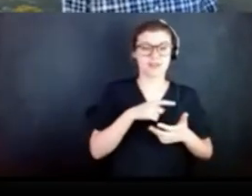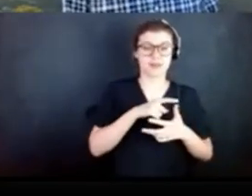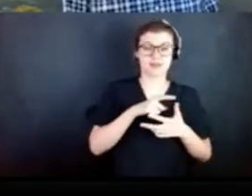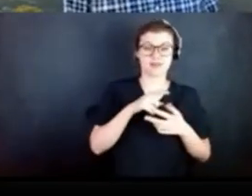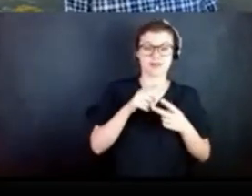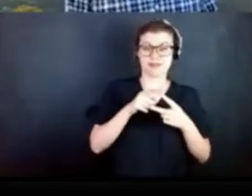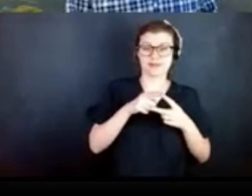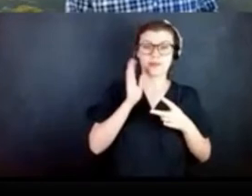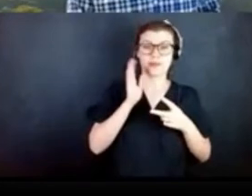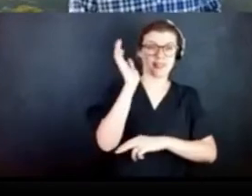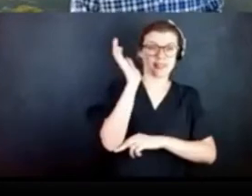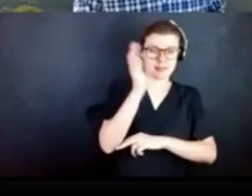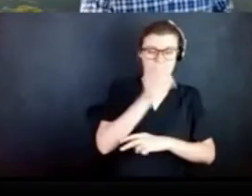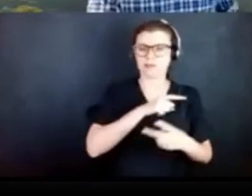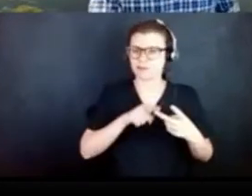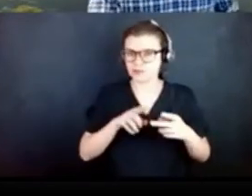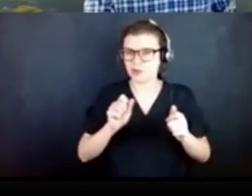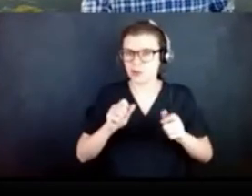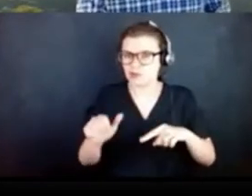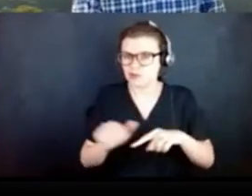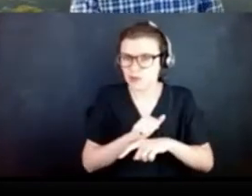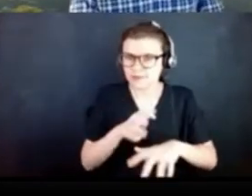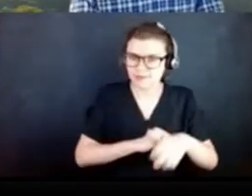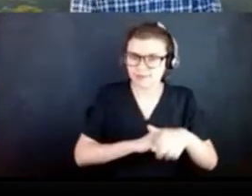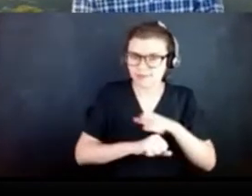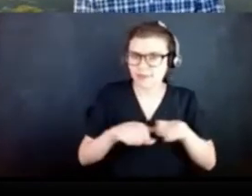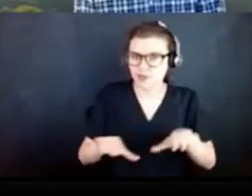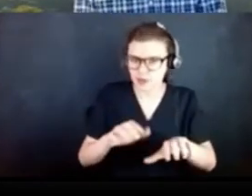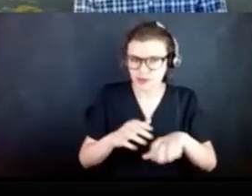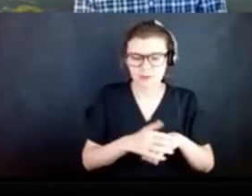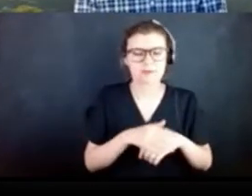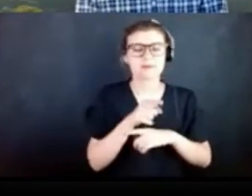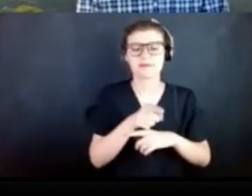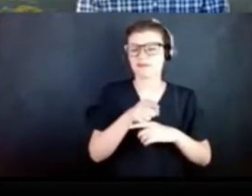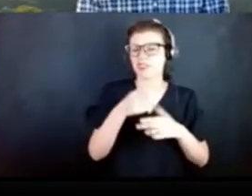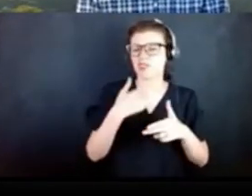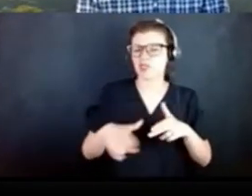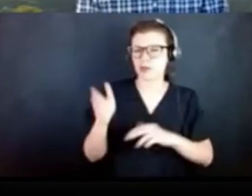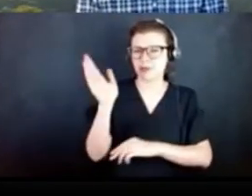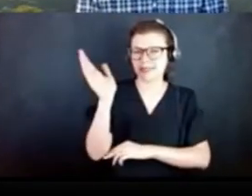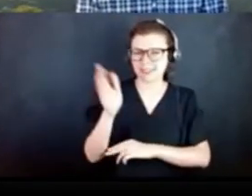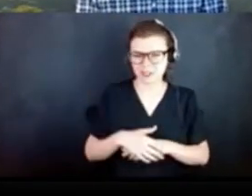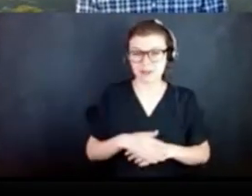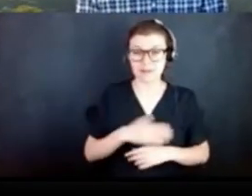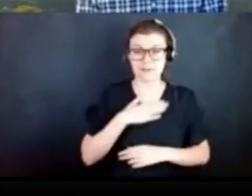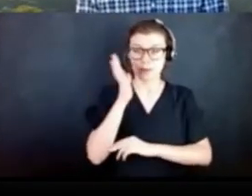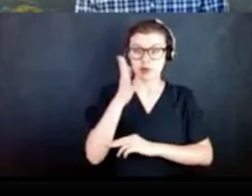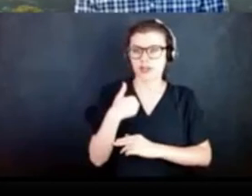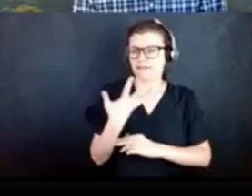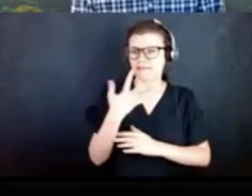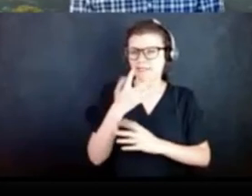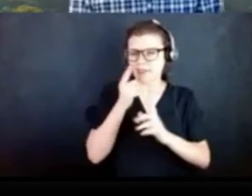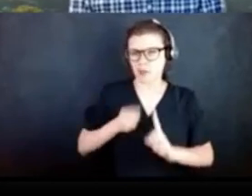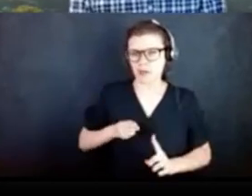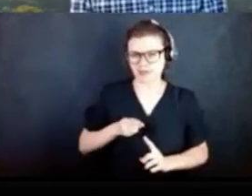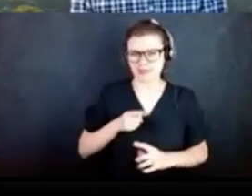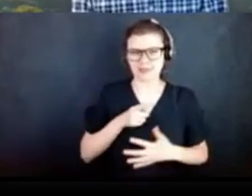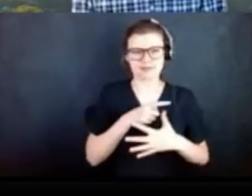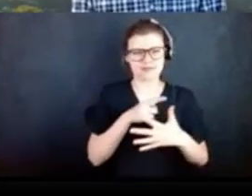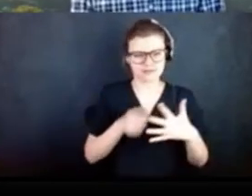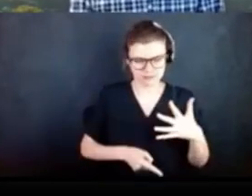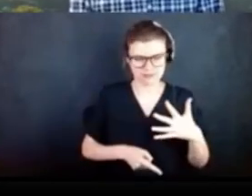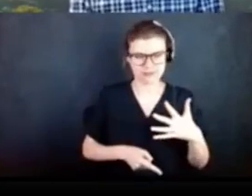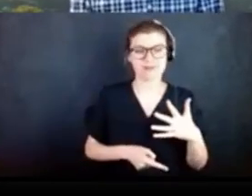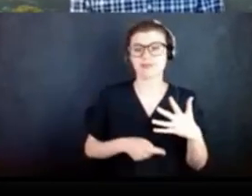of network analysis. So here we are with the short presentation. There's five parts to it. We address these questions and